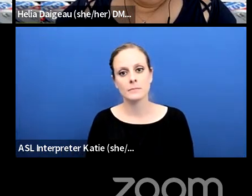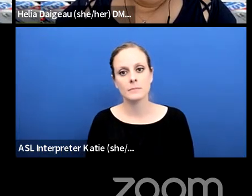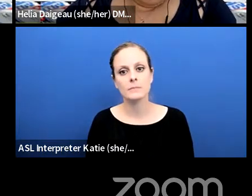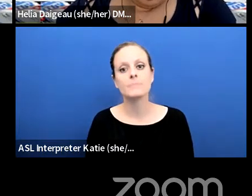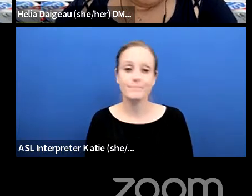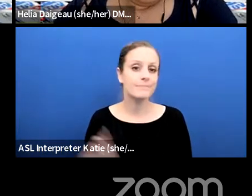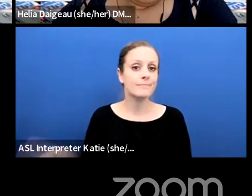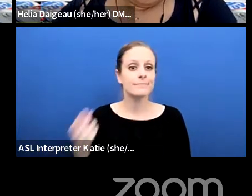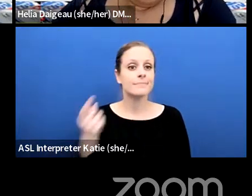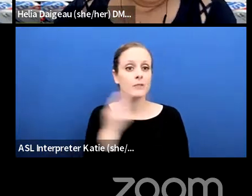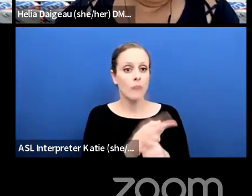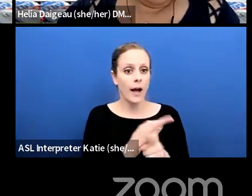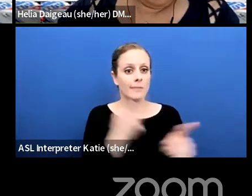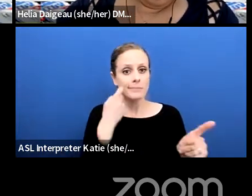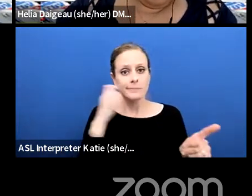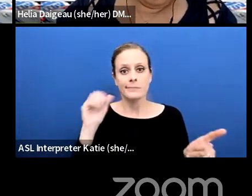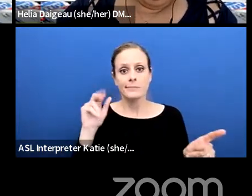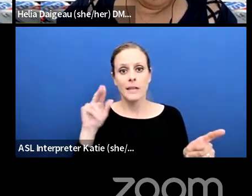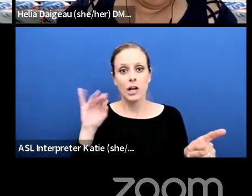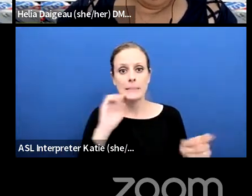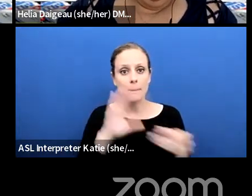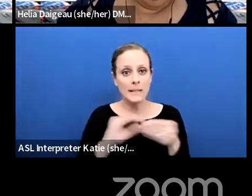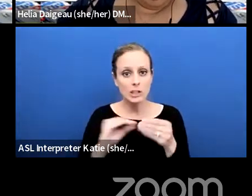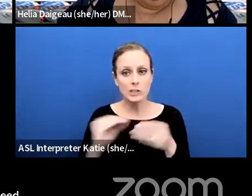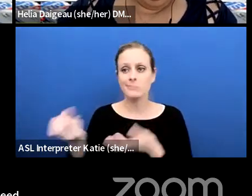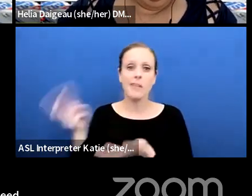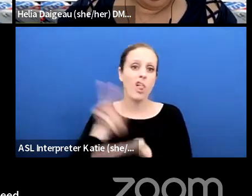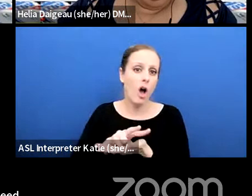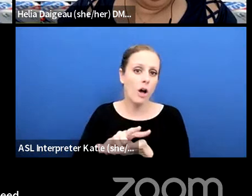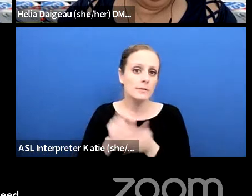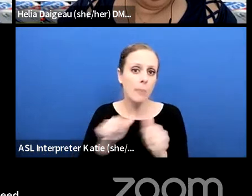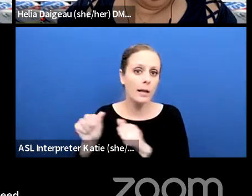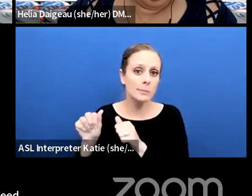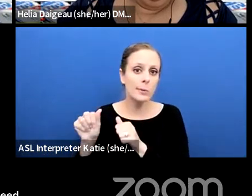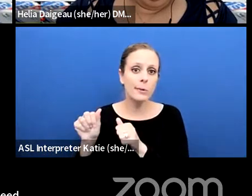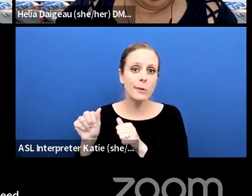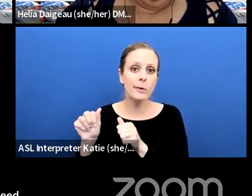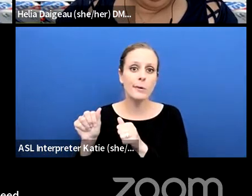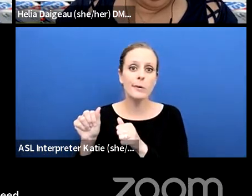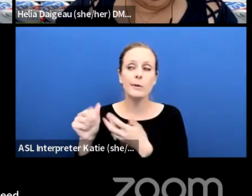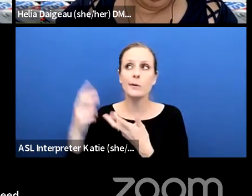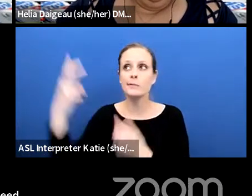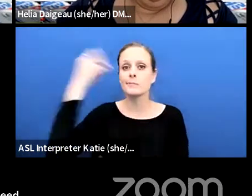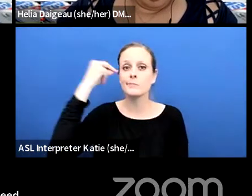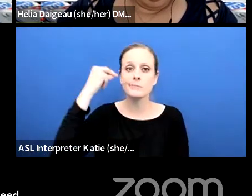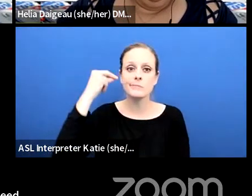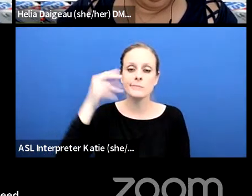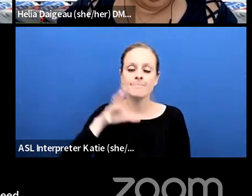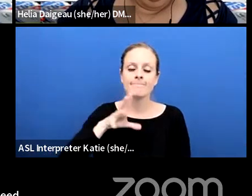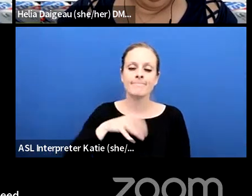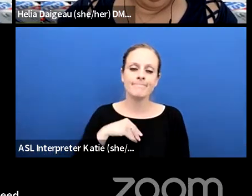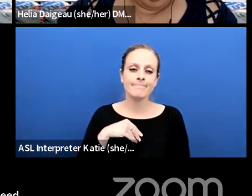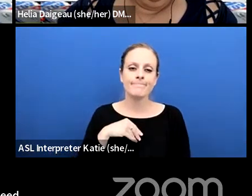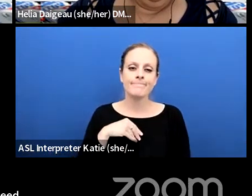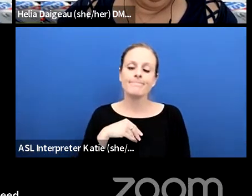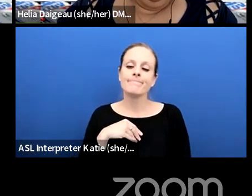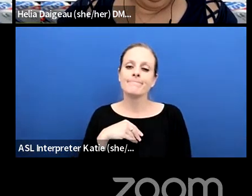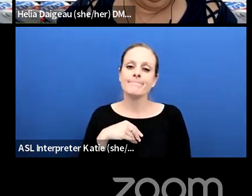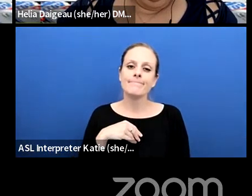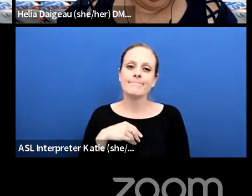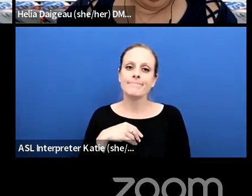lost. And you may also, you know, have to rewrite your statement, argument on your